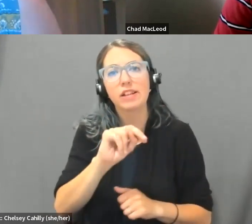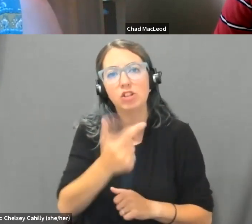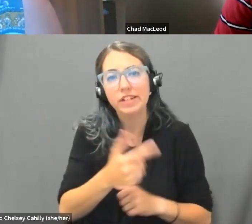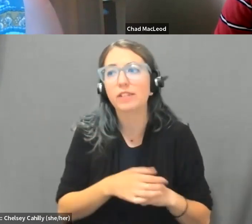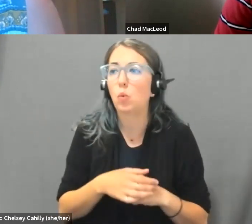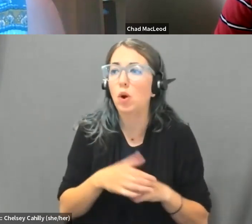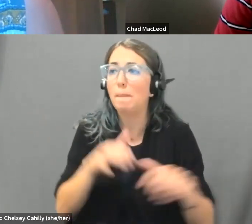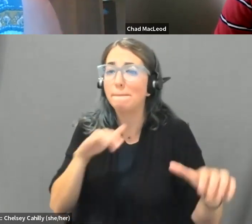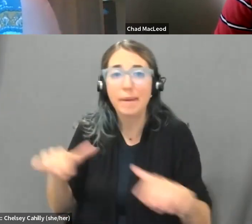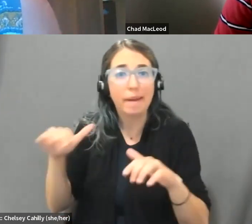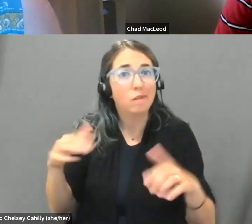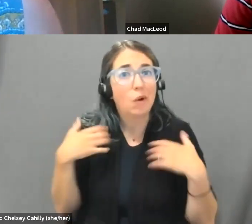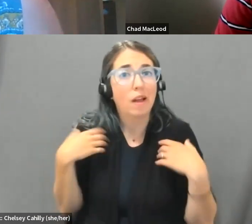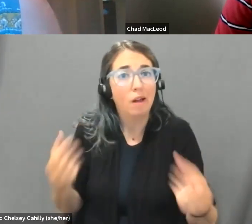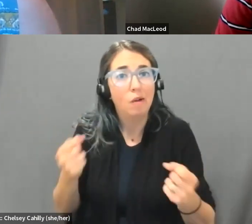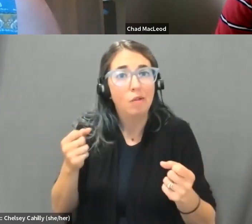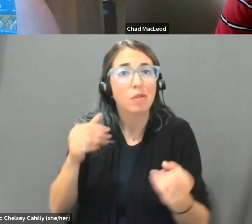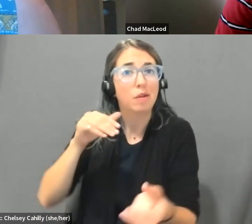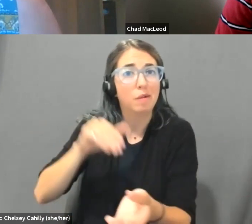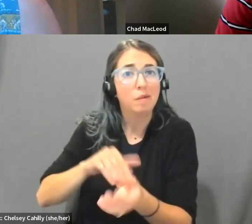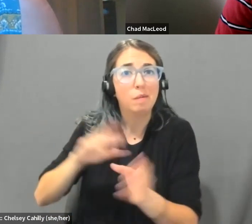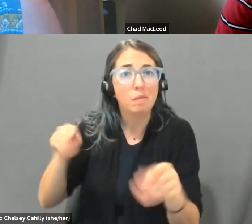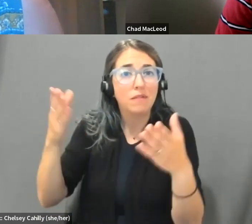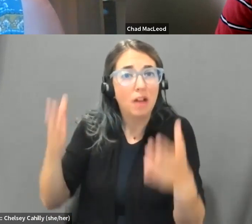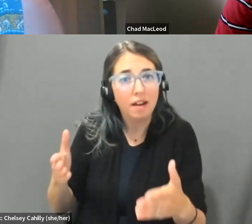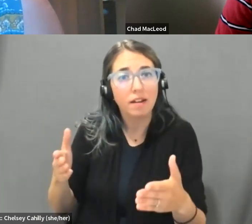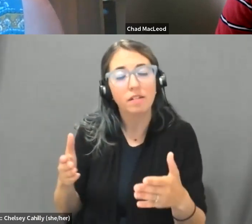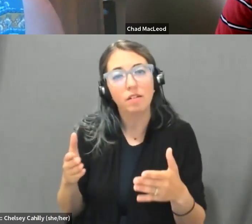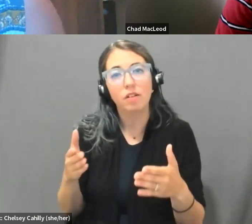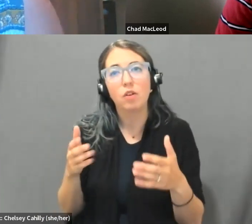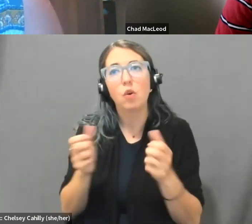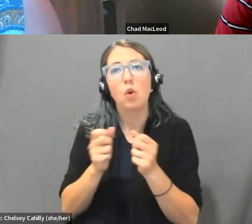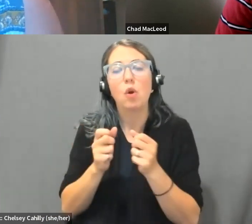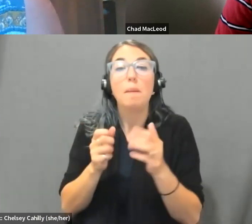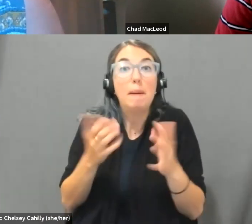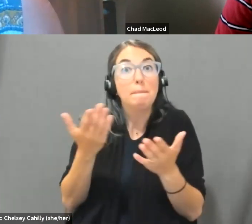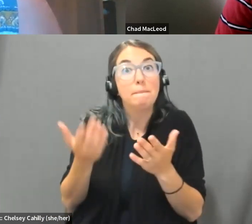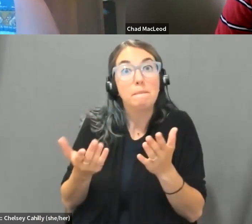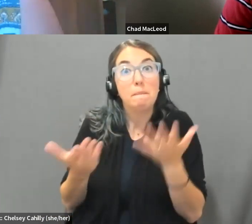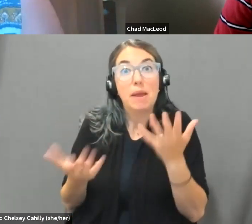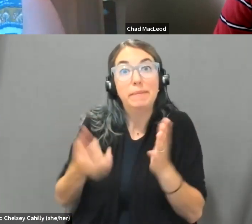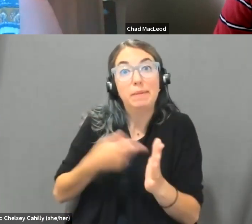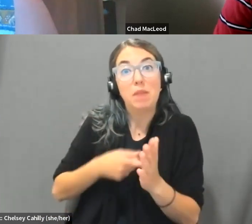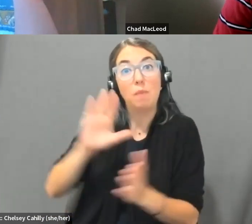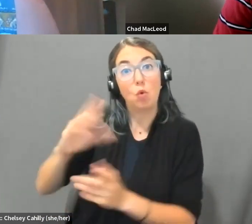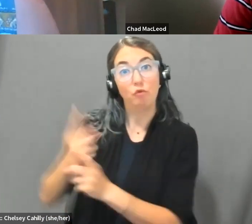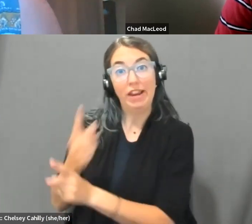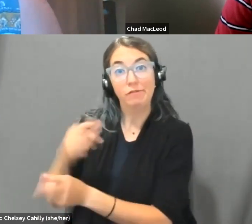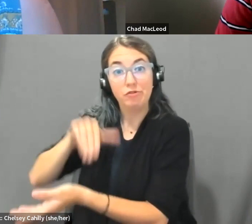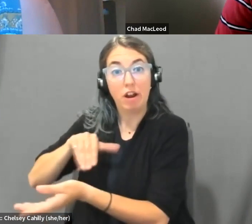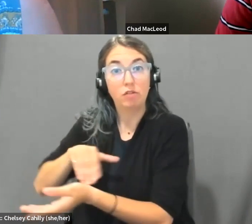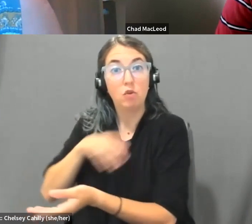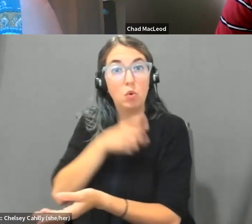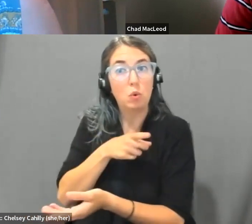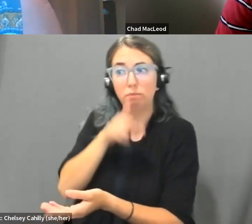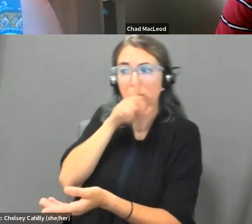health provider without sharing the data, for instance, with your healthcare provider. And so we would be building